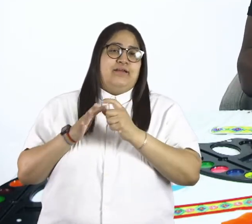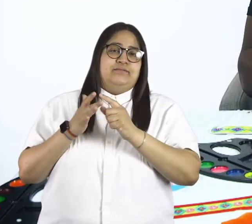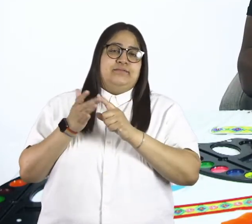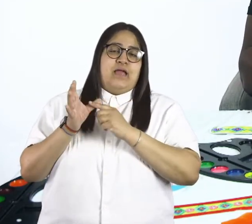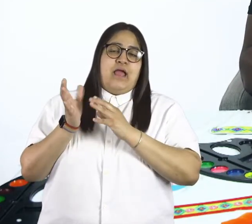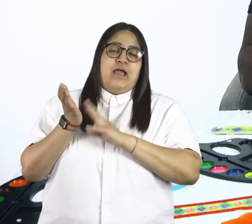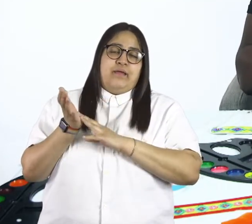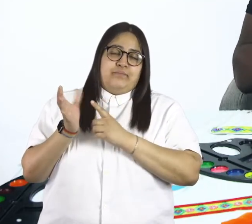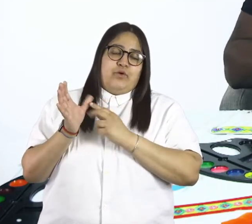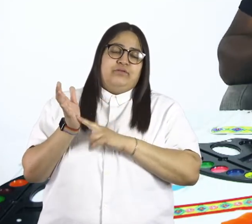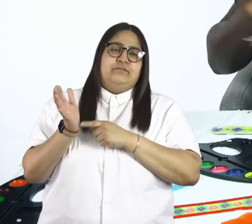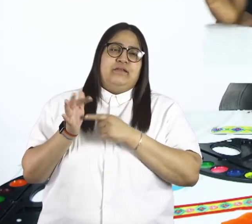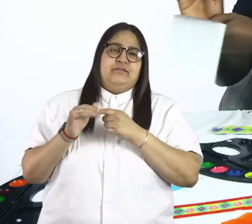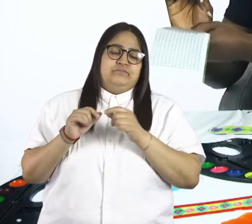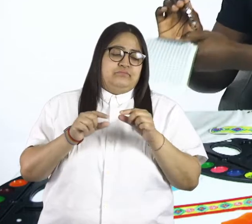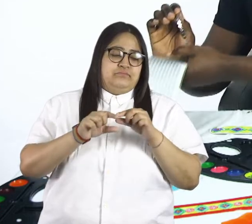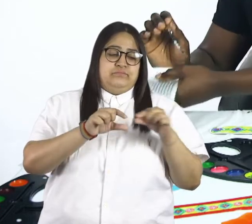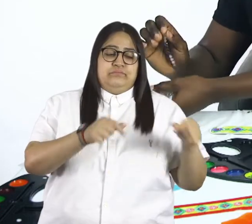Set,